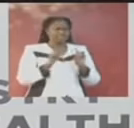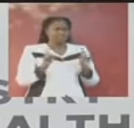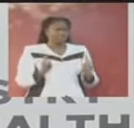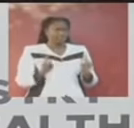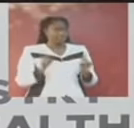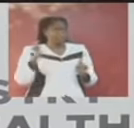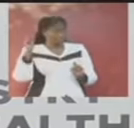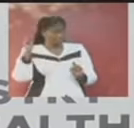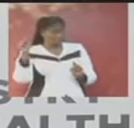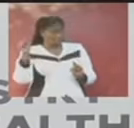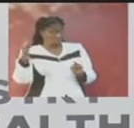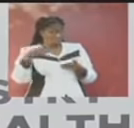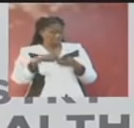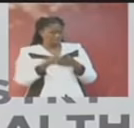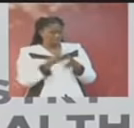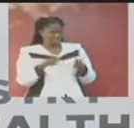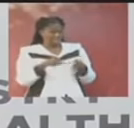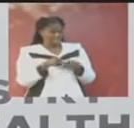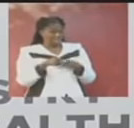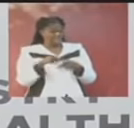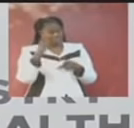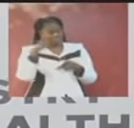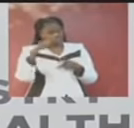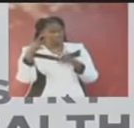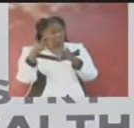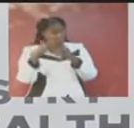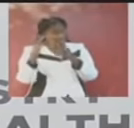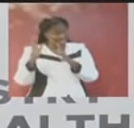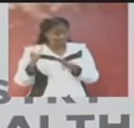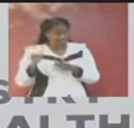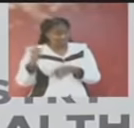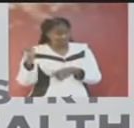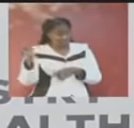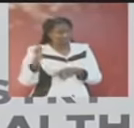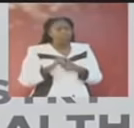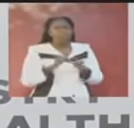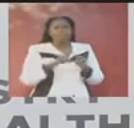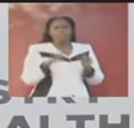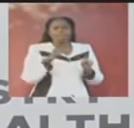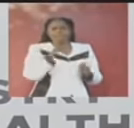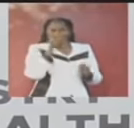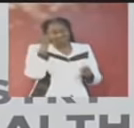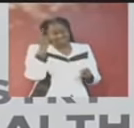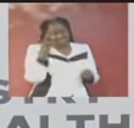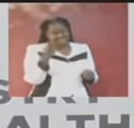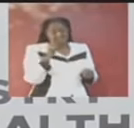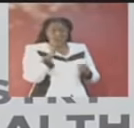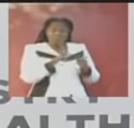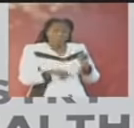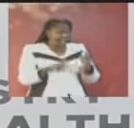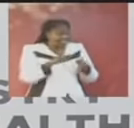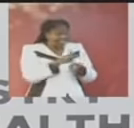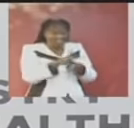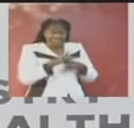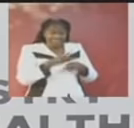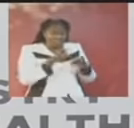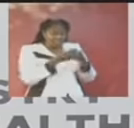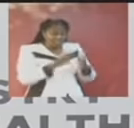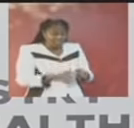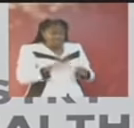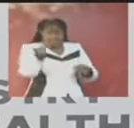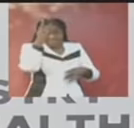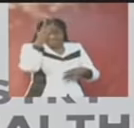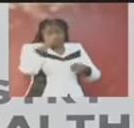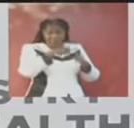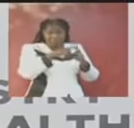self-isolation at the current maximum security prisons such as the remand yard. Such a case can result in a